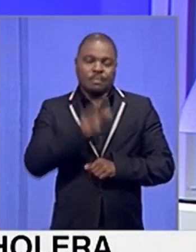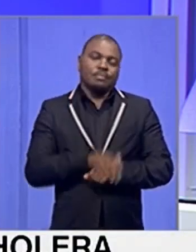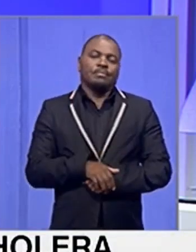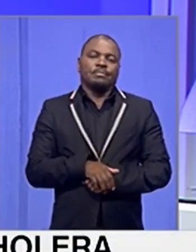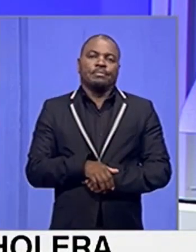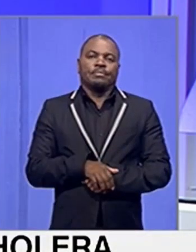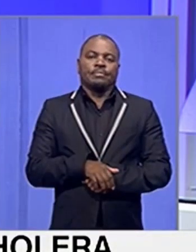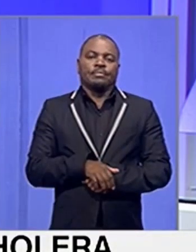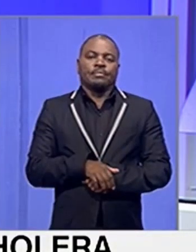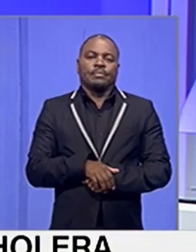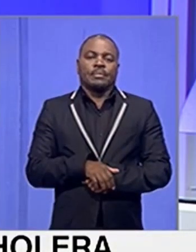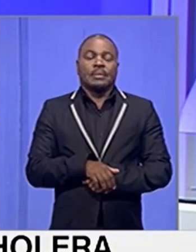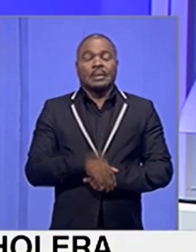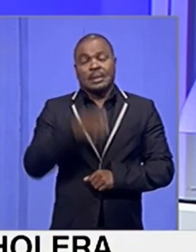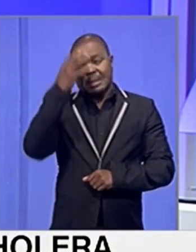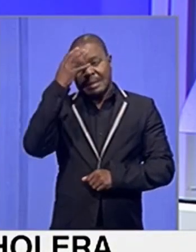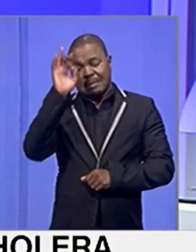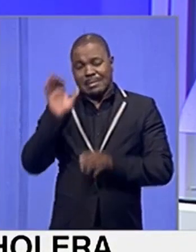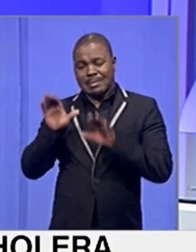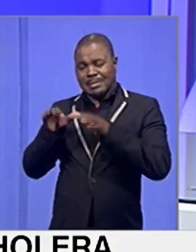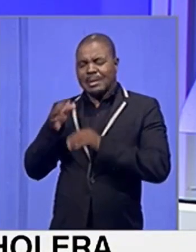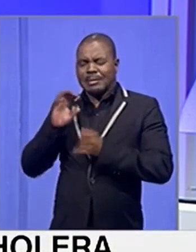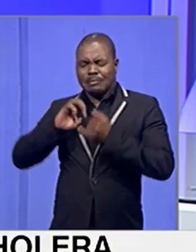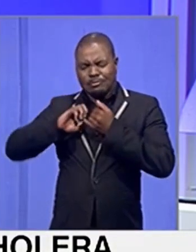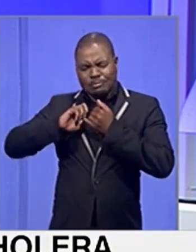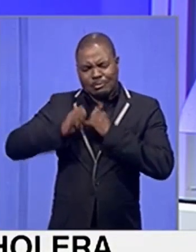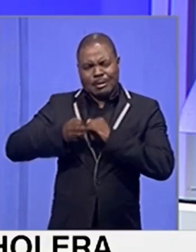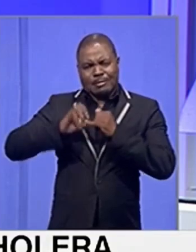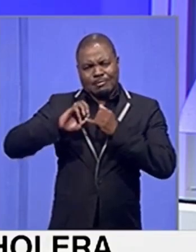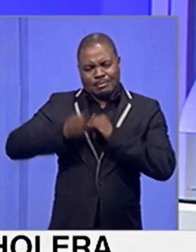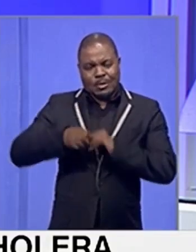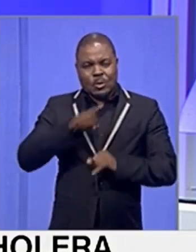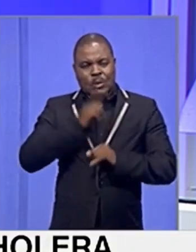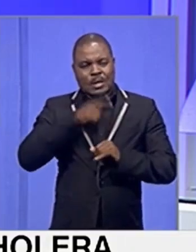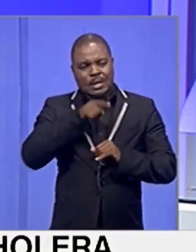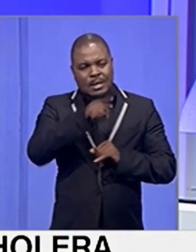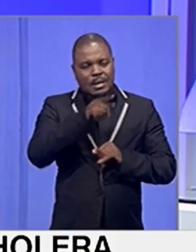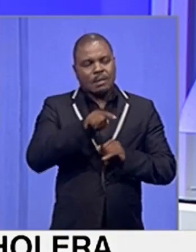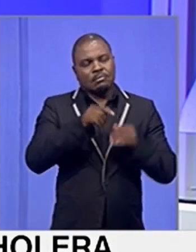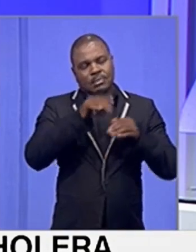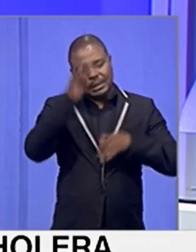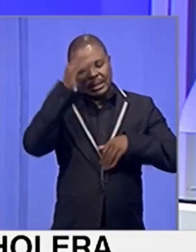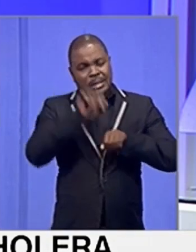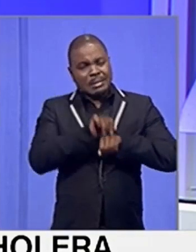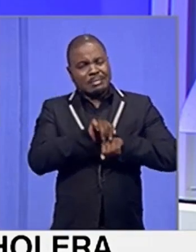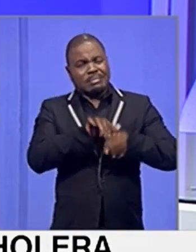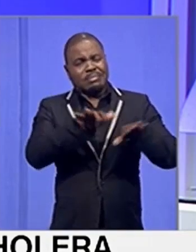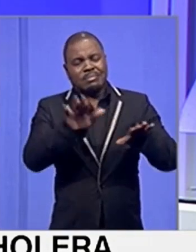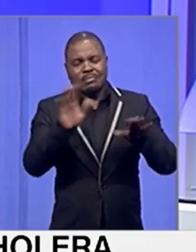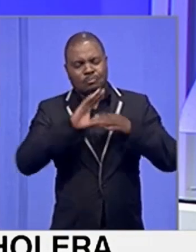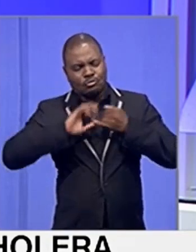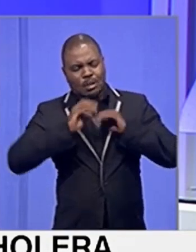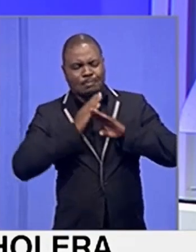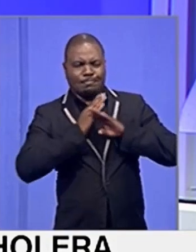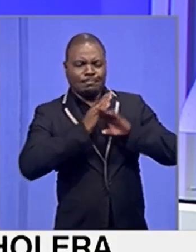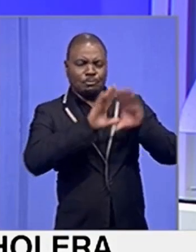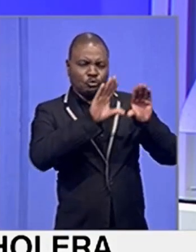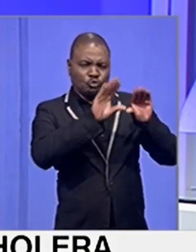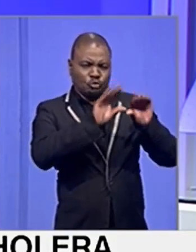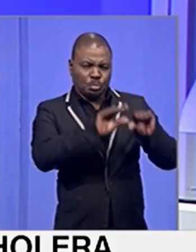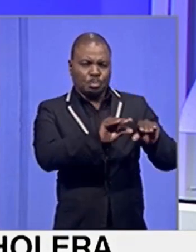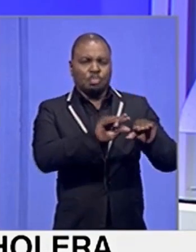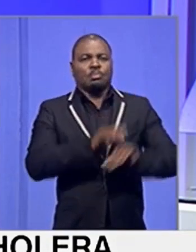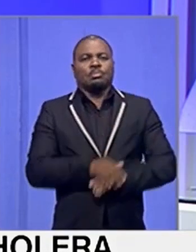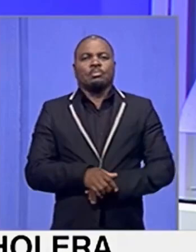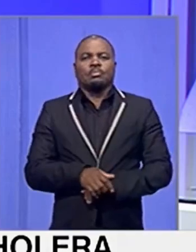ka labohlano. Mosho o re o leka ka moo o ka kgonago go thibela seemo go netefatsa gore bolwetse bjo ga bo